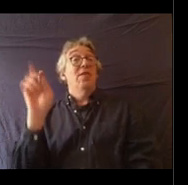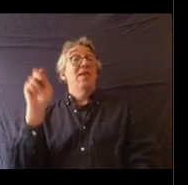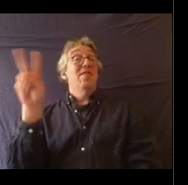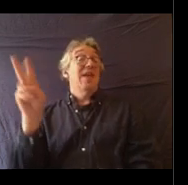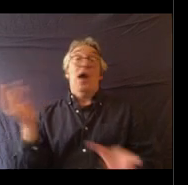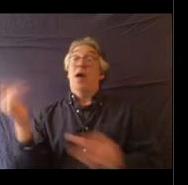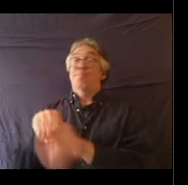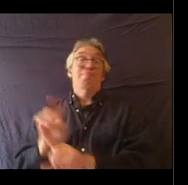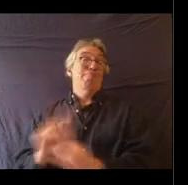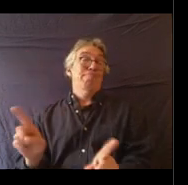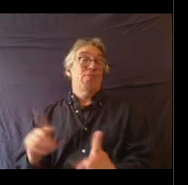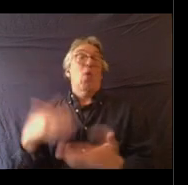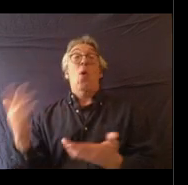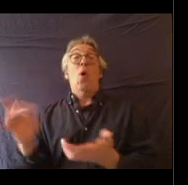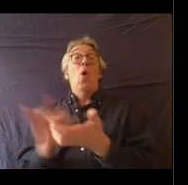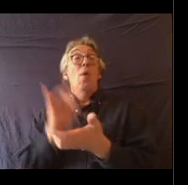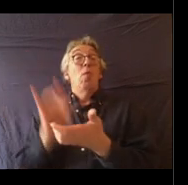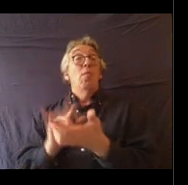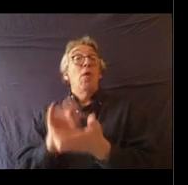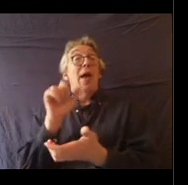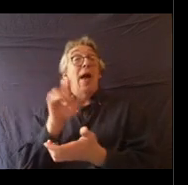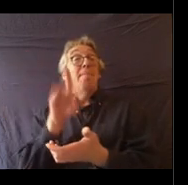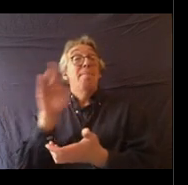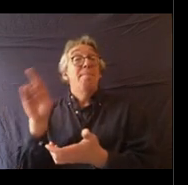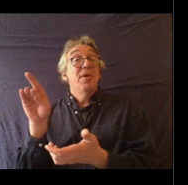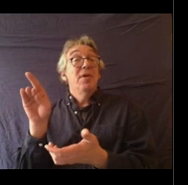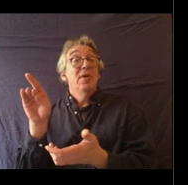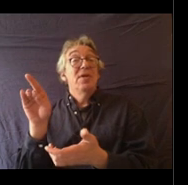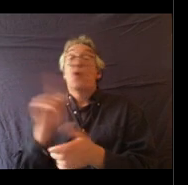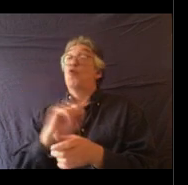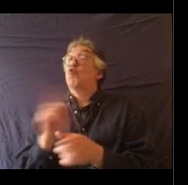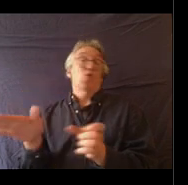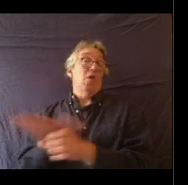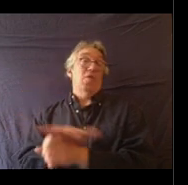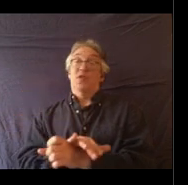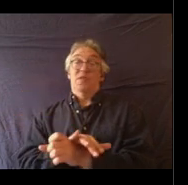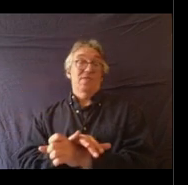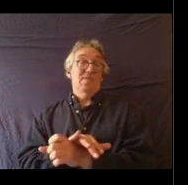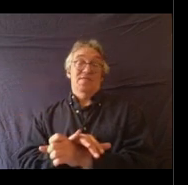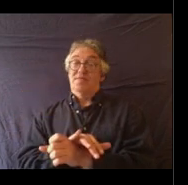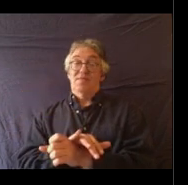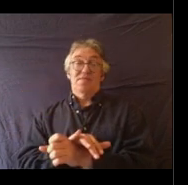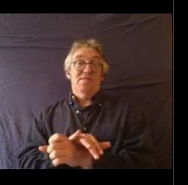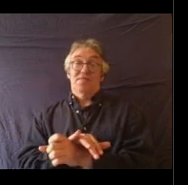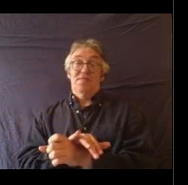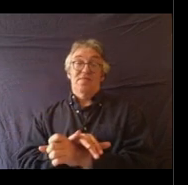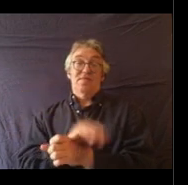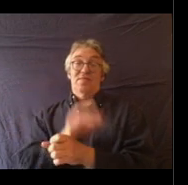app of the video on demand platform. Those aspects are not covered